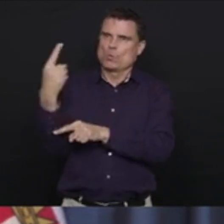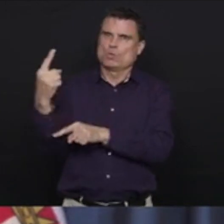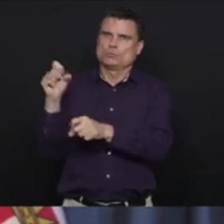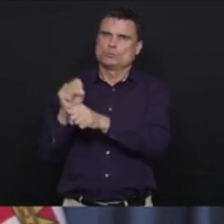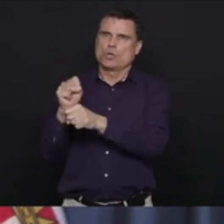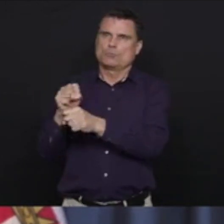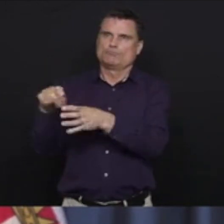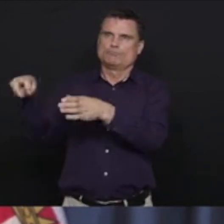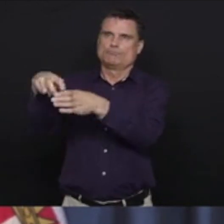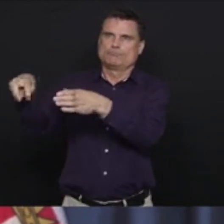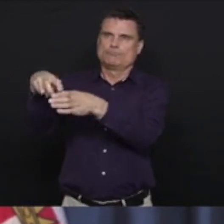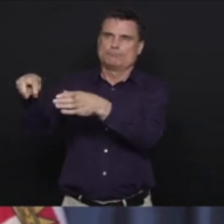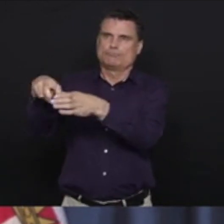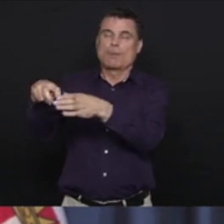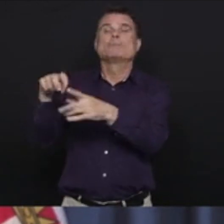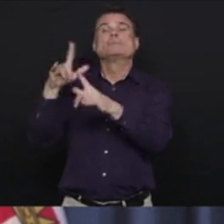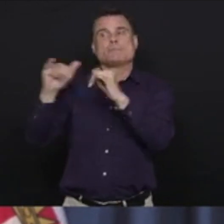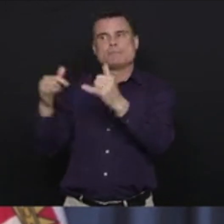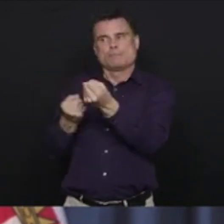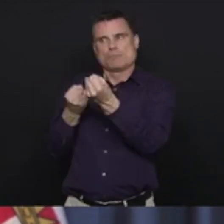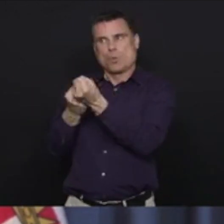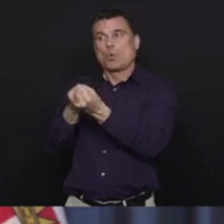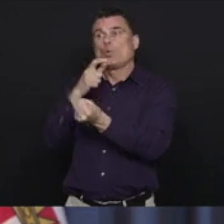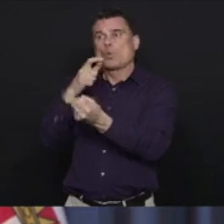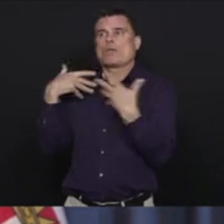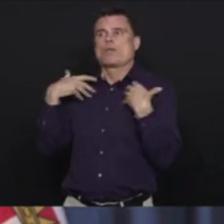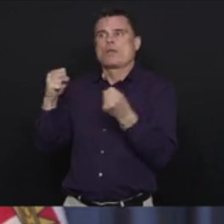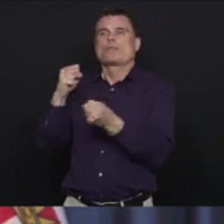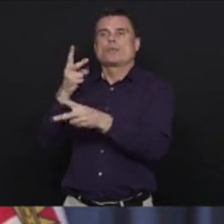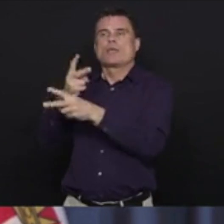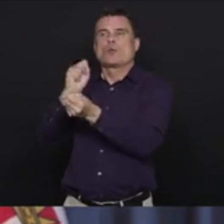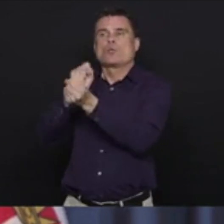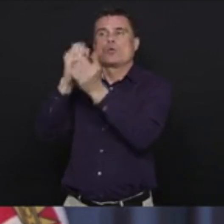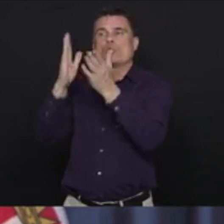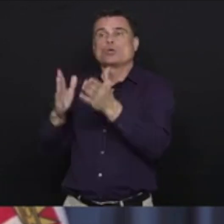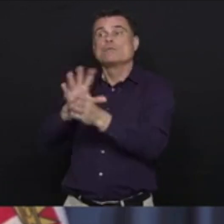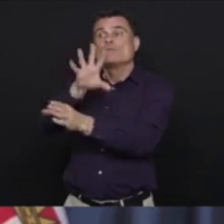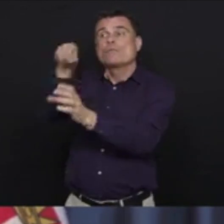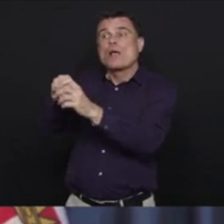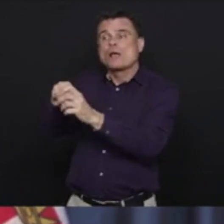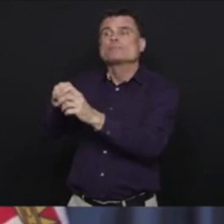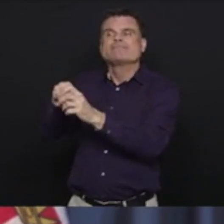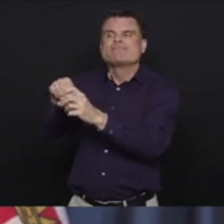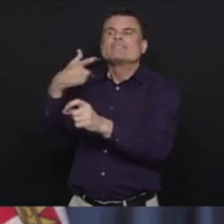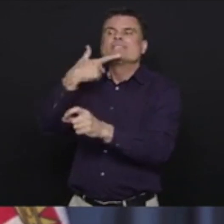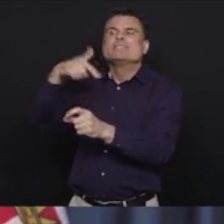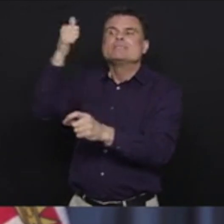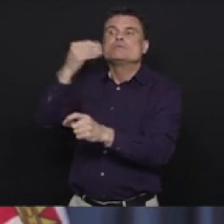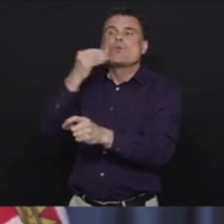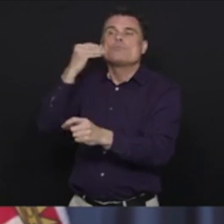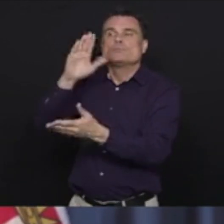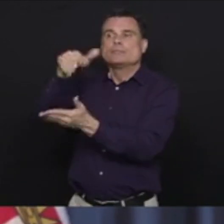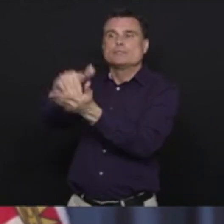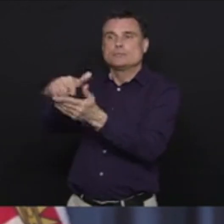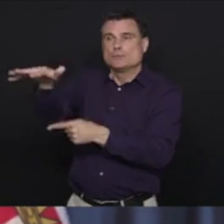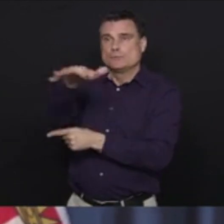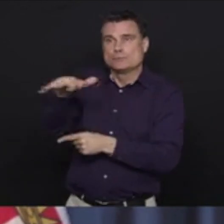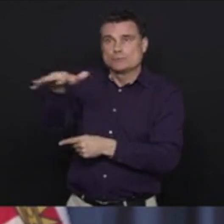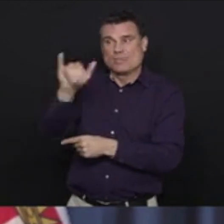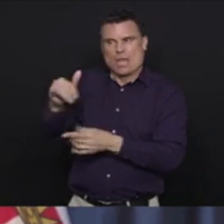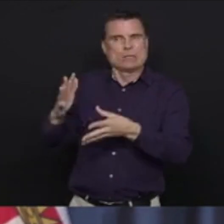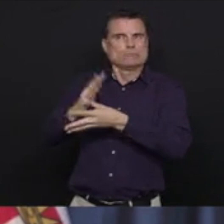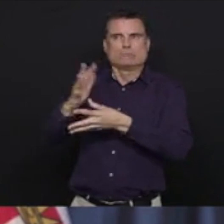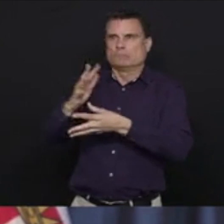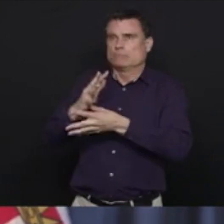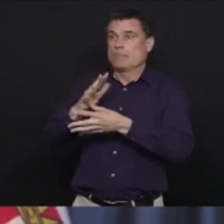I can't imagine more important work in society. It's something that we've worked on together for a long time, and we're going to have to continue to do more